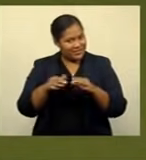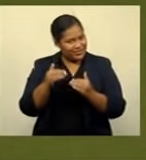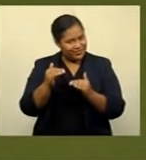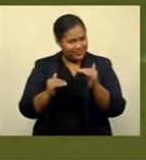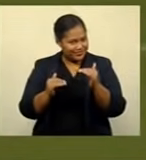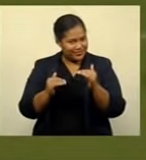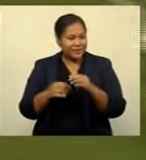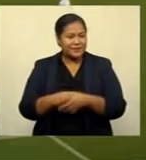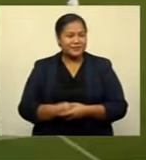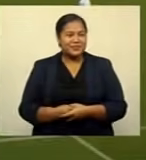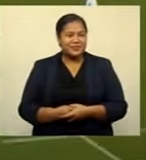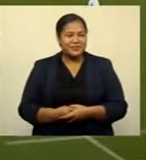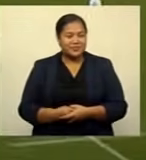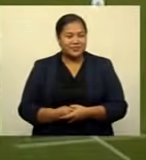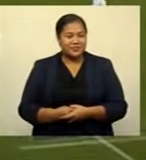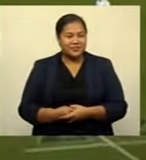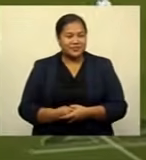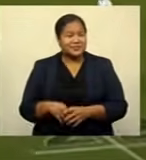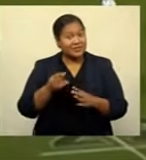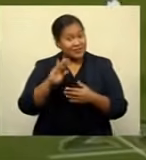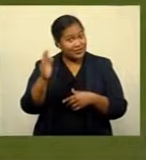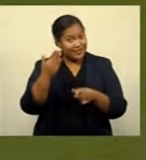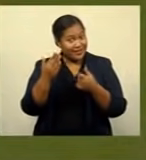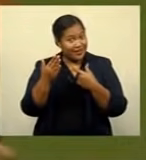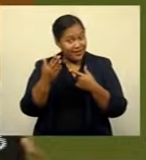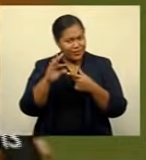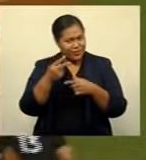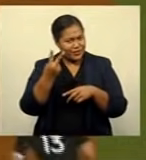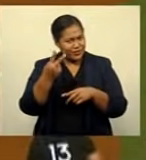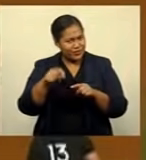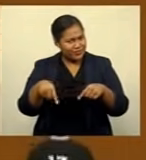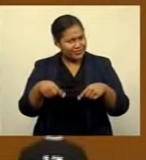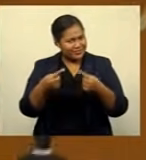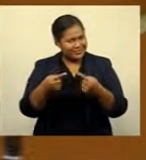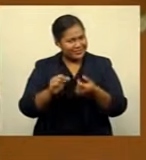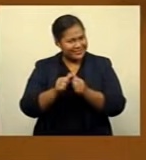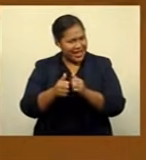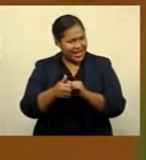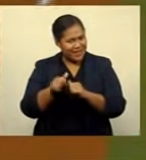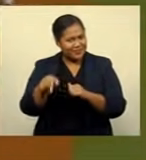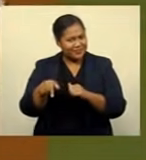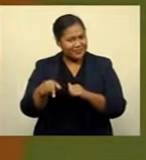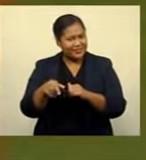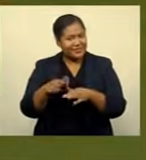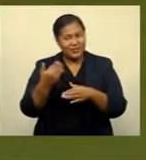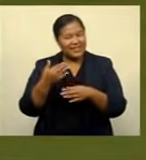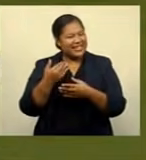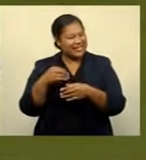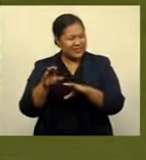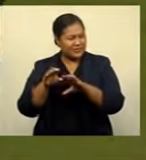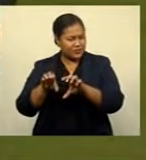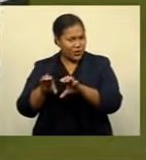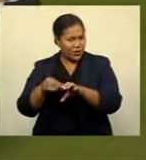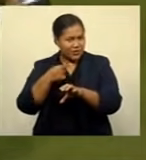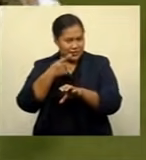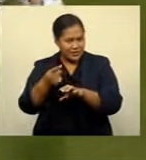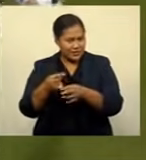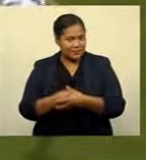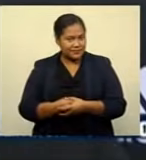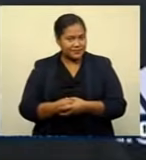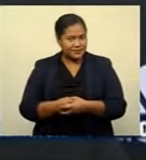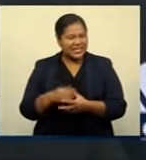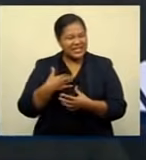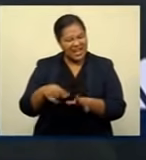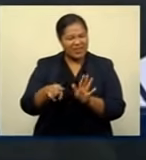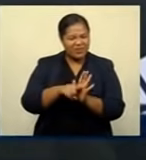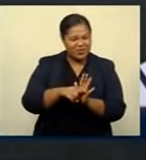Grabbing it was Yato. The results from the two tests may be unfavorable for fans, but from a coaching perspective, there are pros and cons.